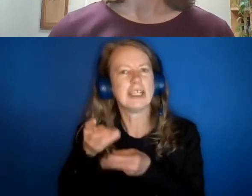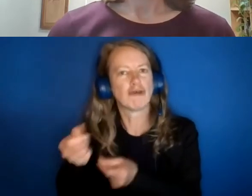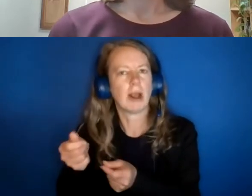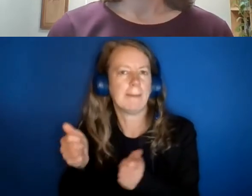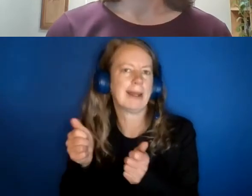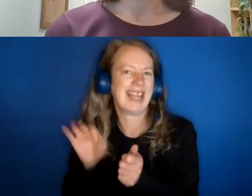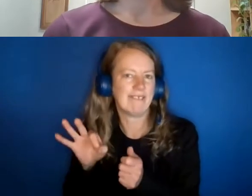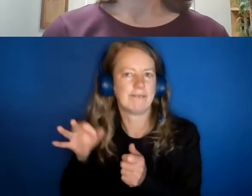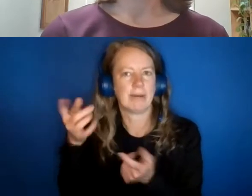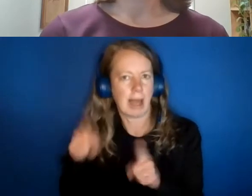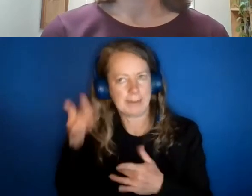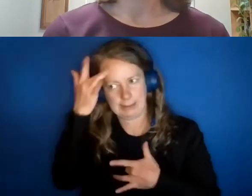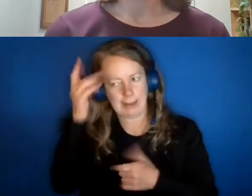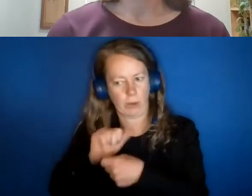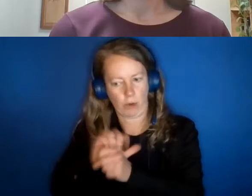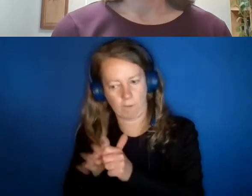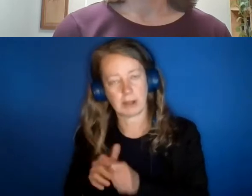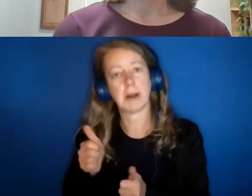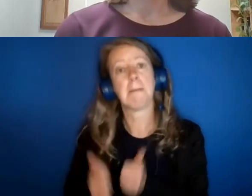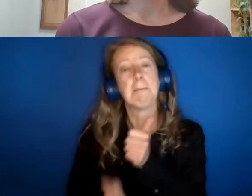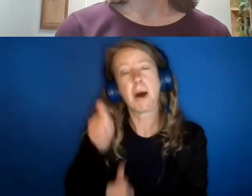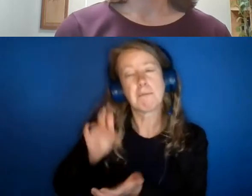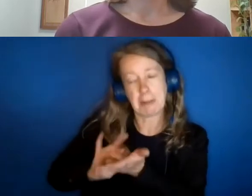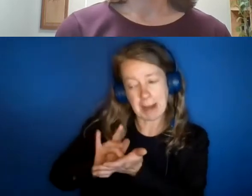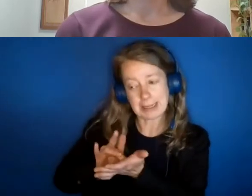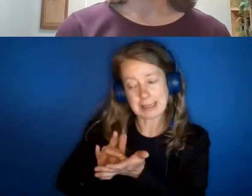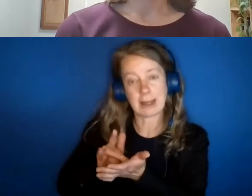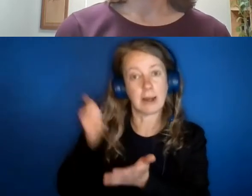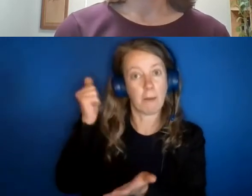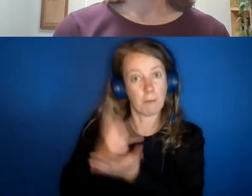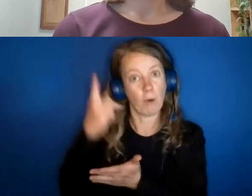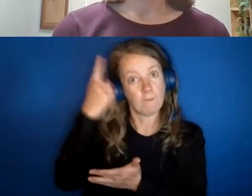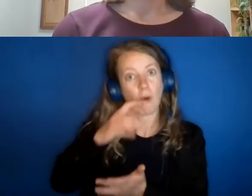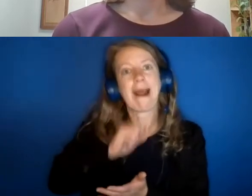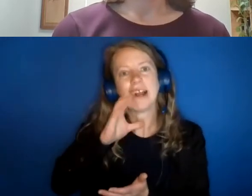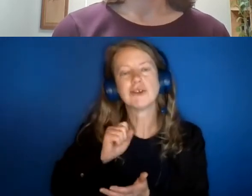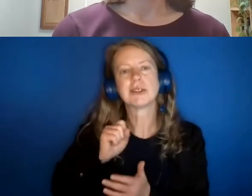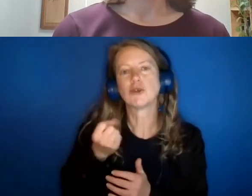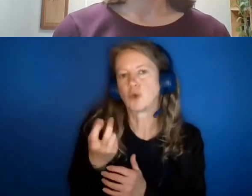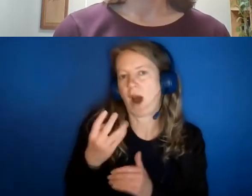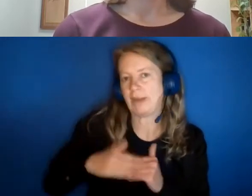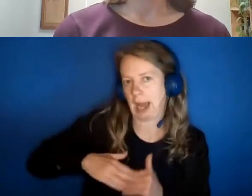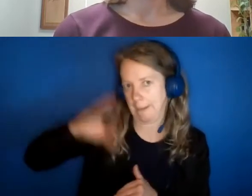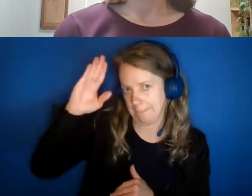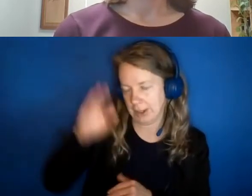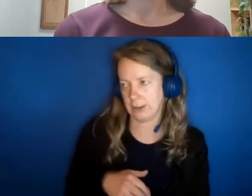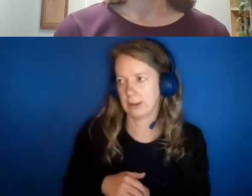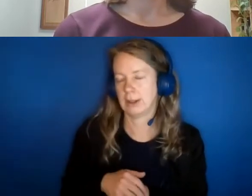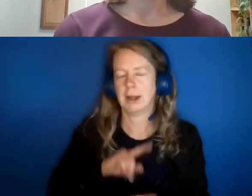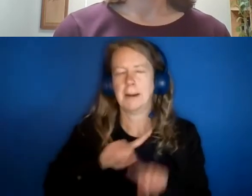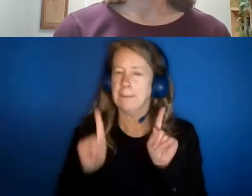of the medications are approved for ages 12 and older. However, with the